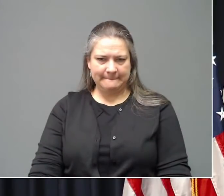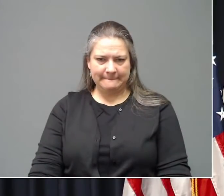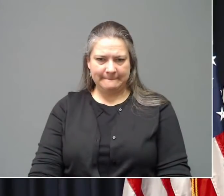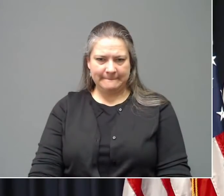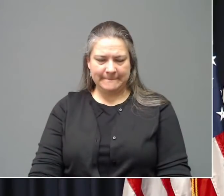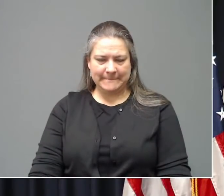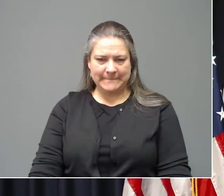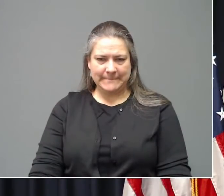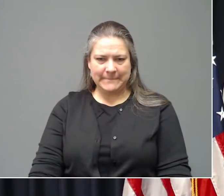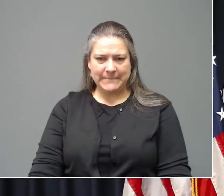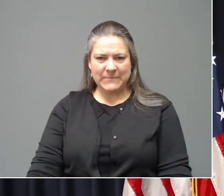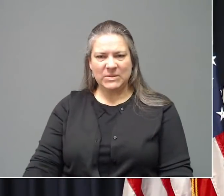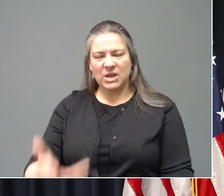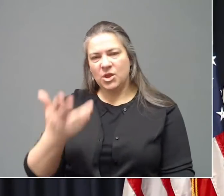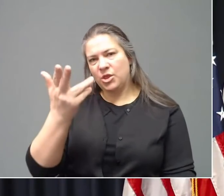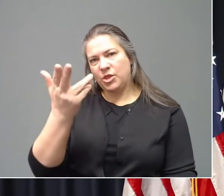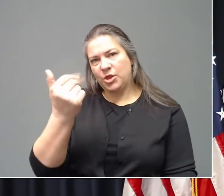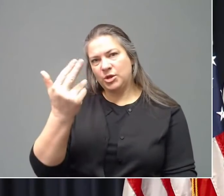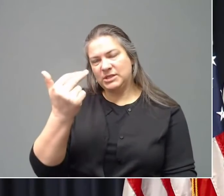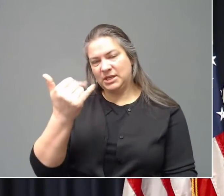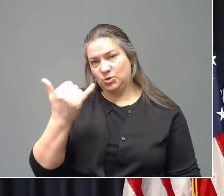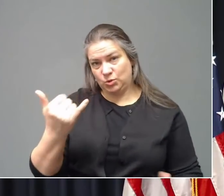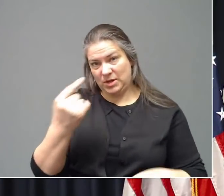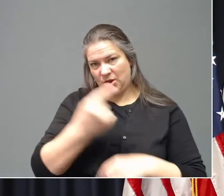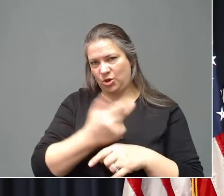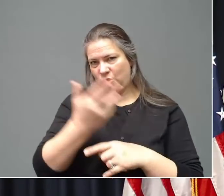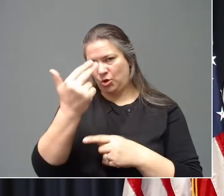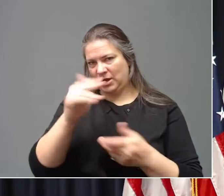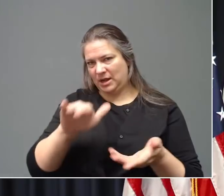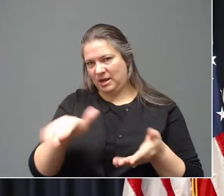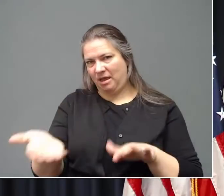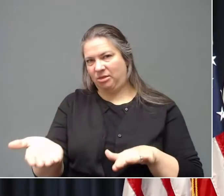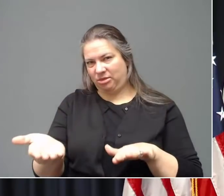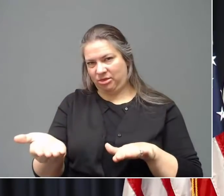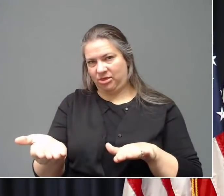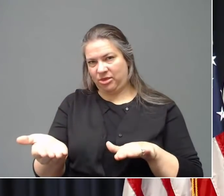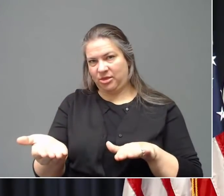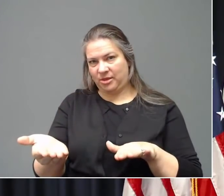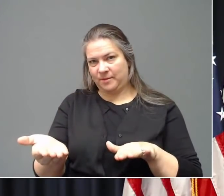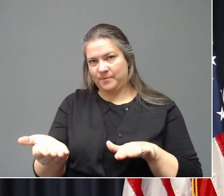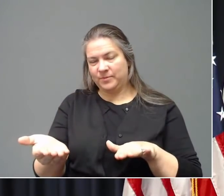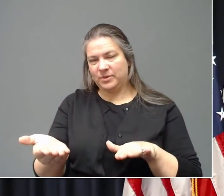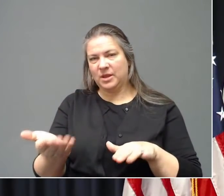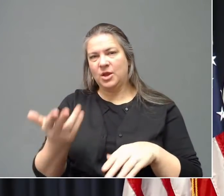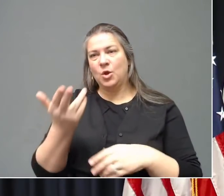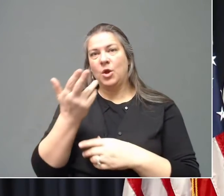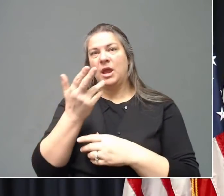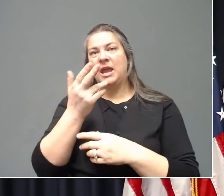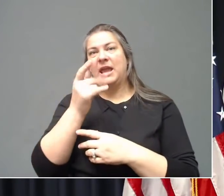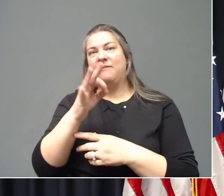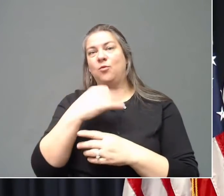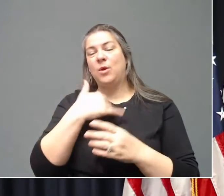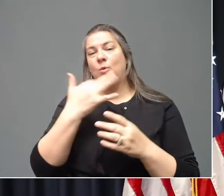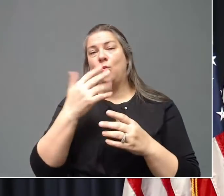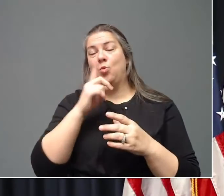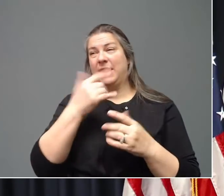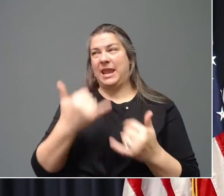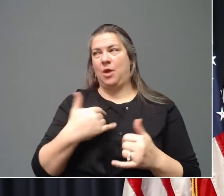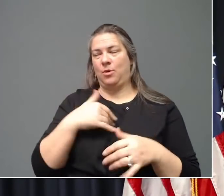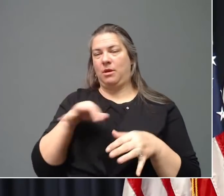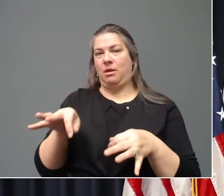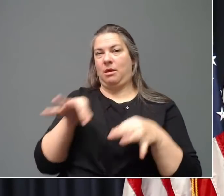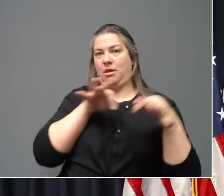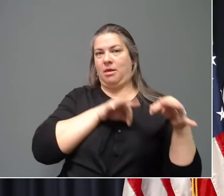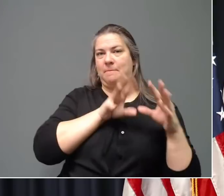13 new deaths, and it's 13 because we're doing this report earlier. If we were doing it at 4, there would be some that will